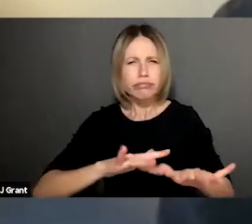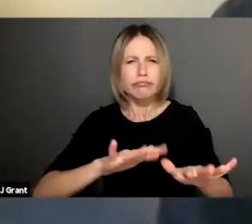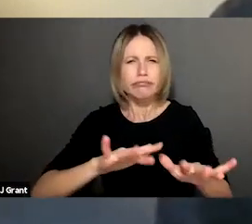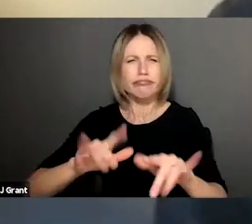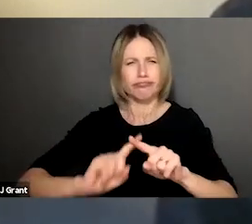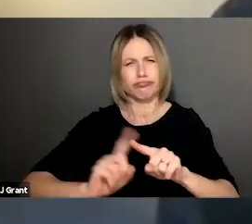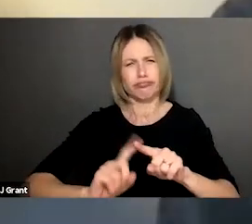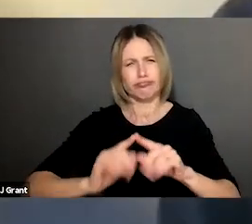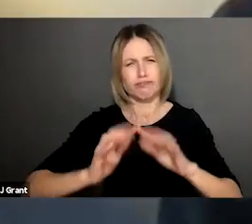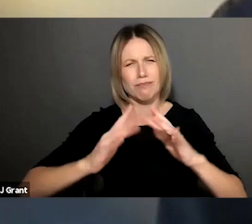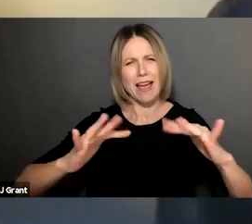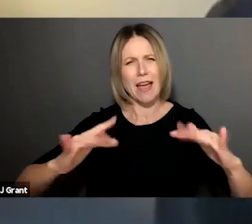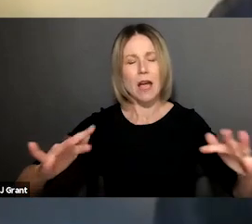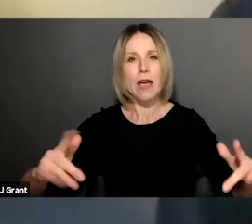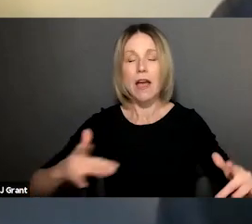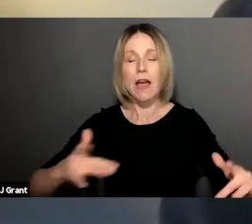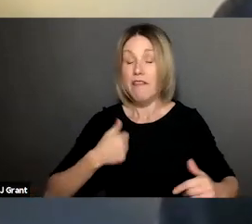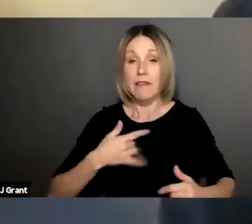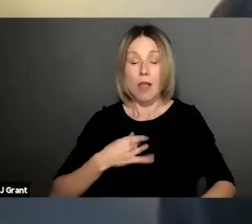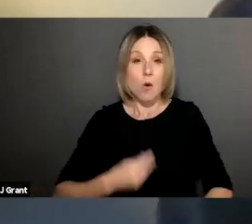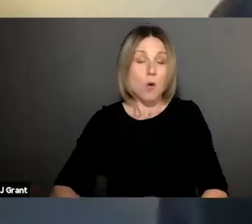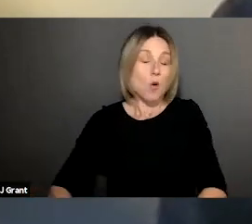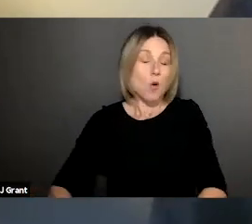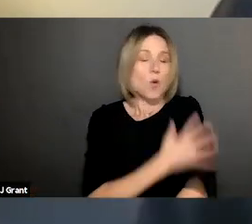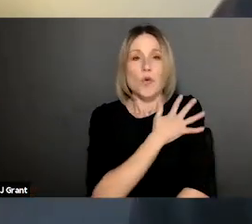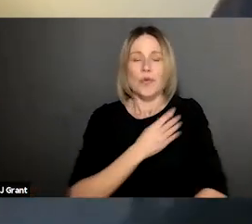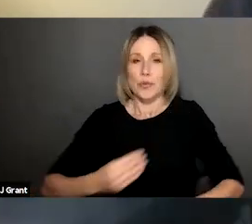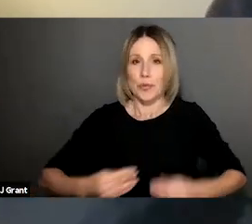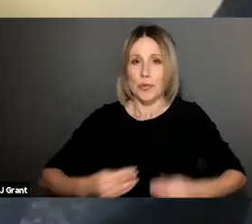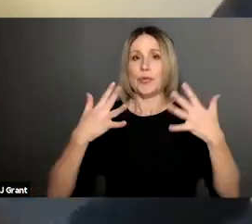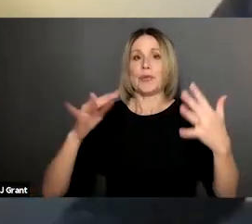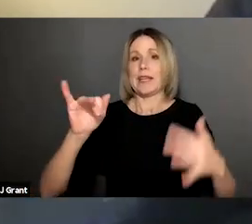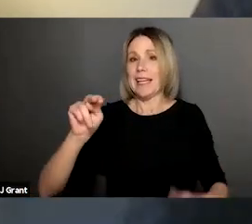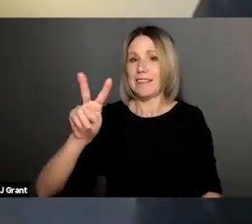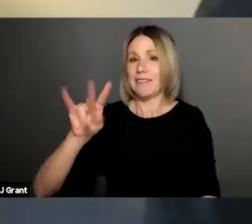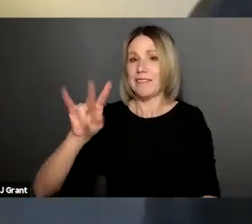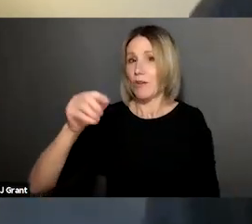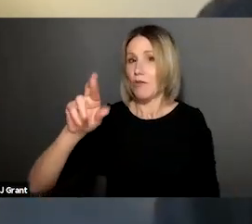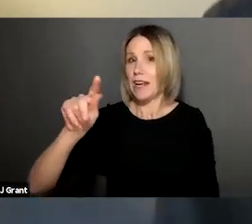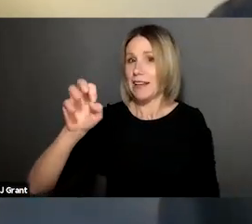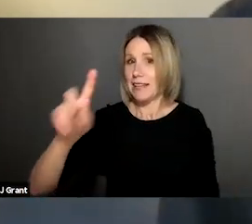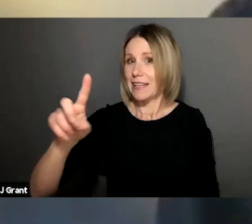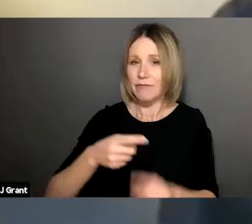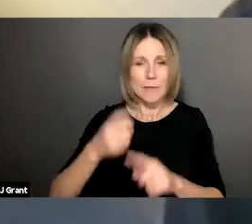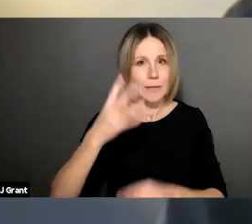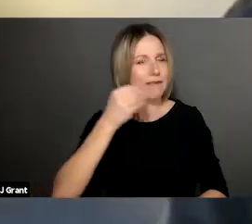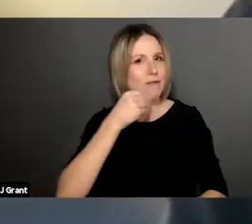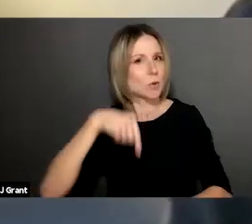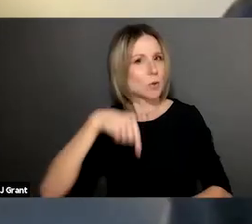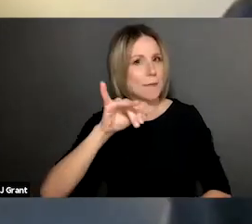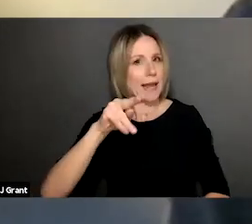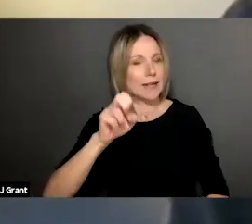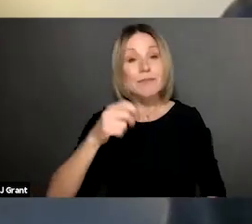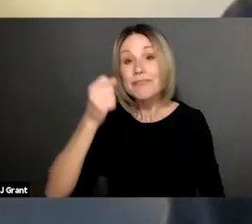to experience. I said that I zipped into the state and zipped out of the state to drop off this care